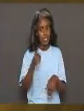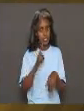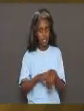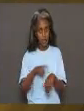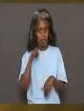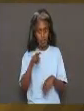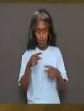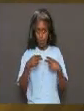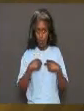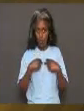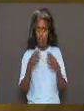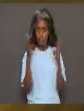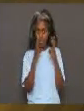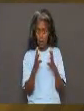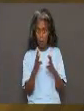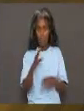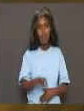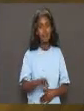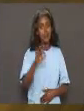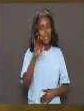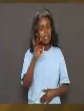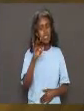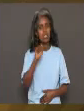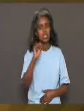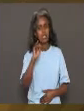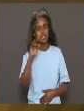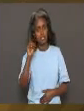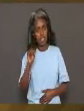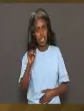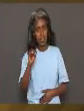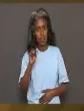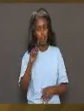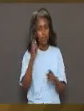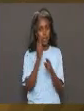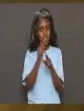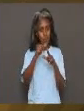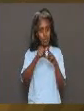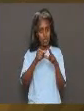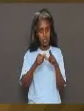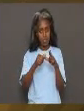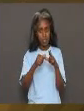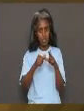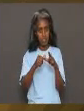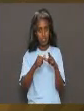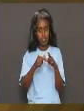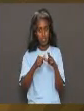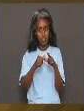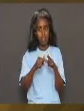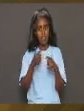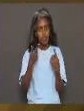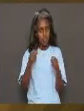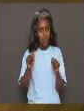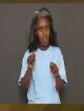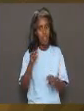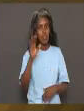you are having trouble finding the sine of a particular angle, try finding